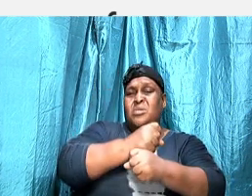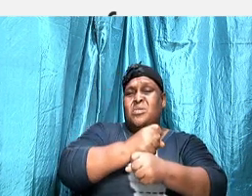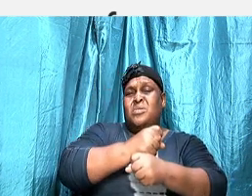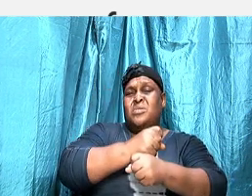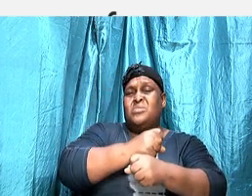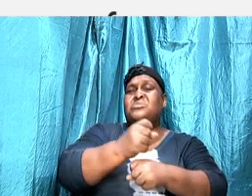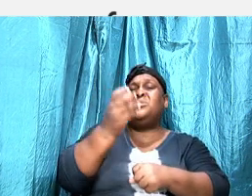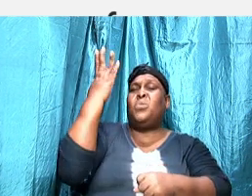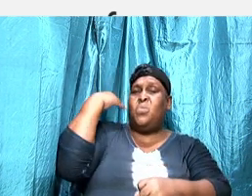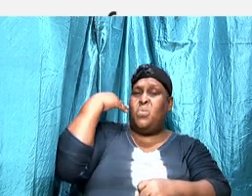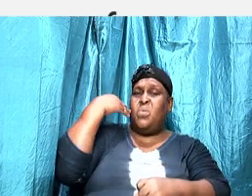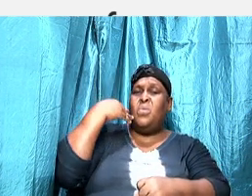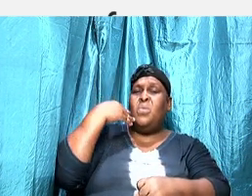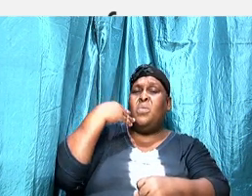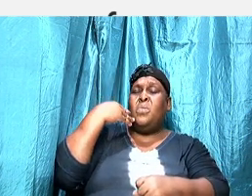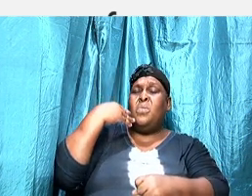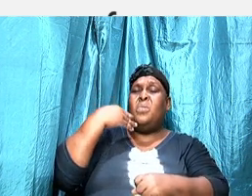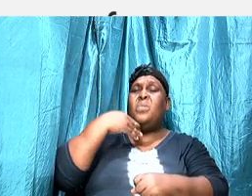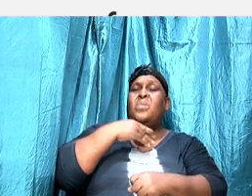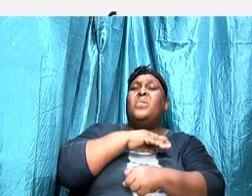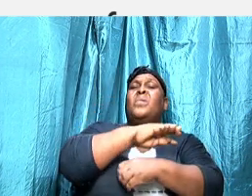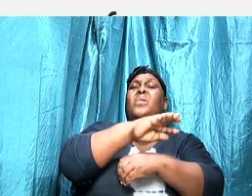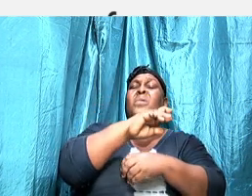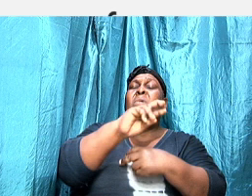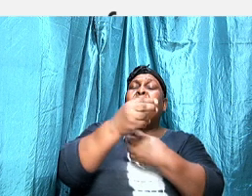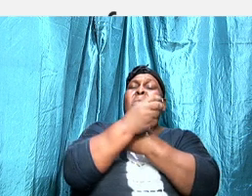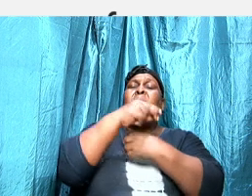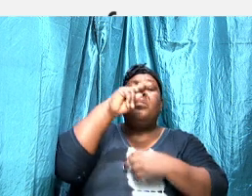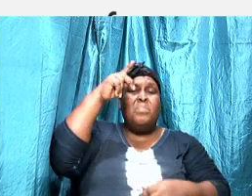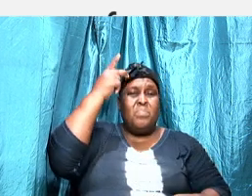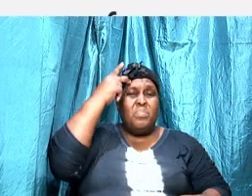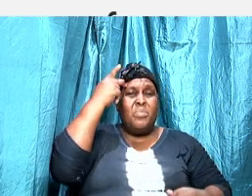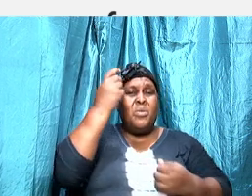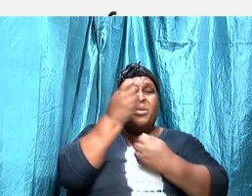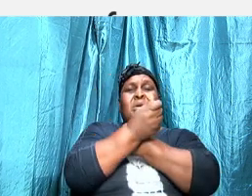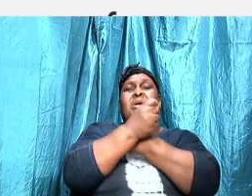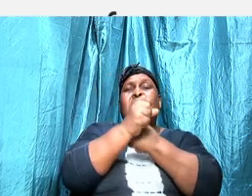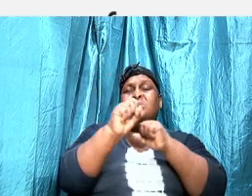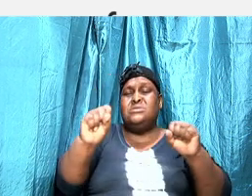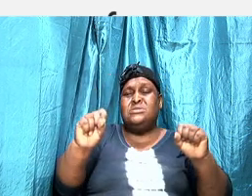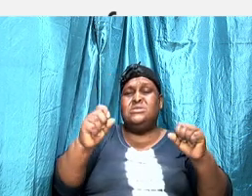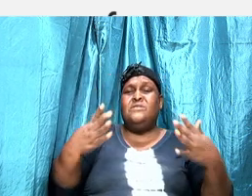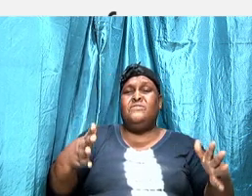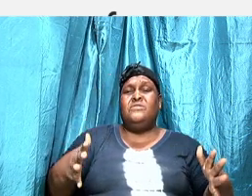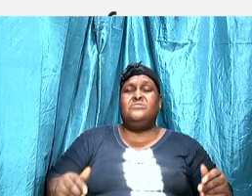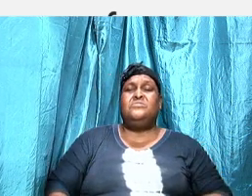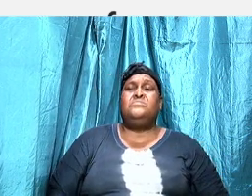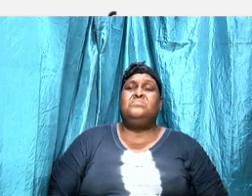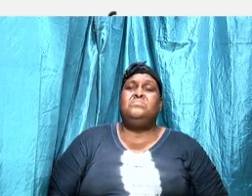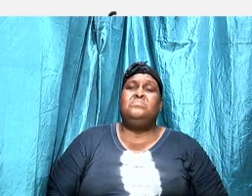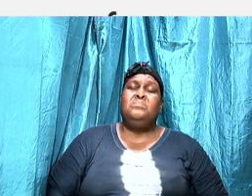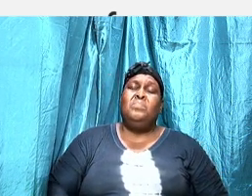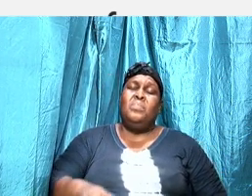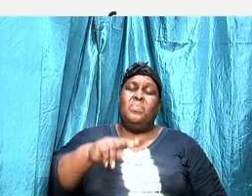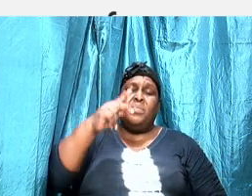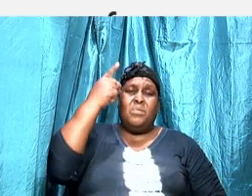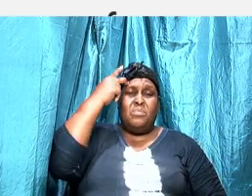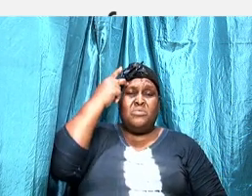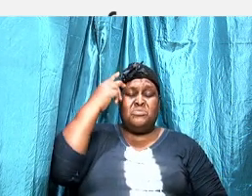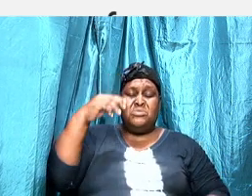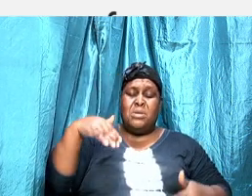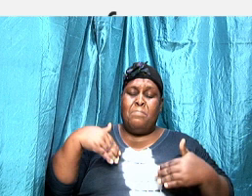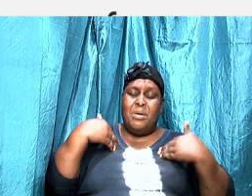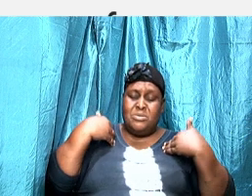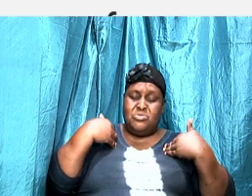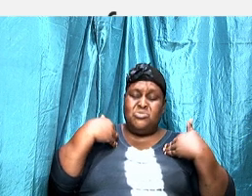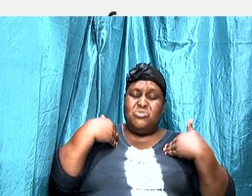got saved. And so the Paul that wrote this epistle was a mature saint. He wasn't, the young Paul, but he